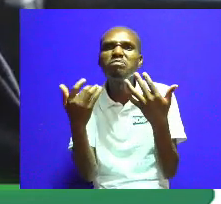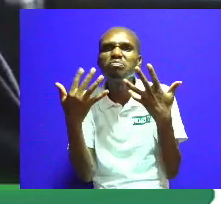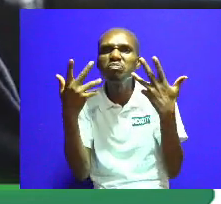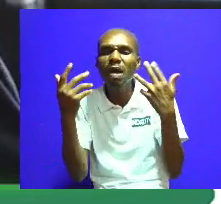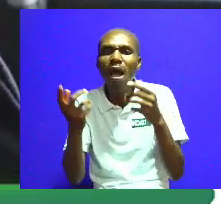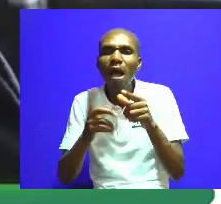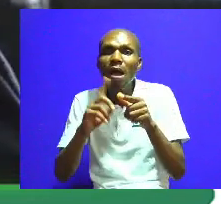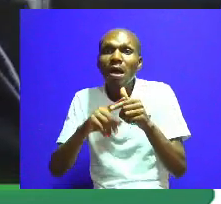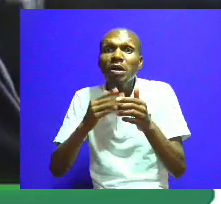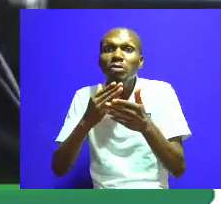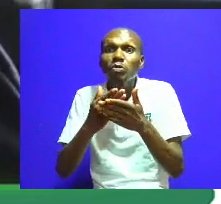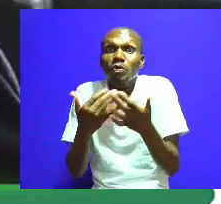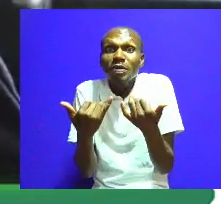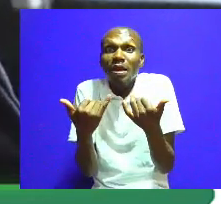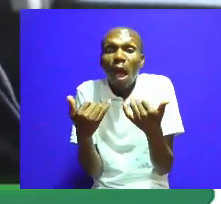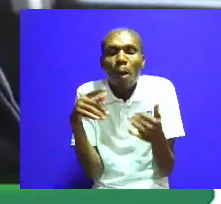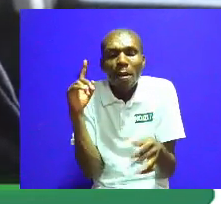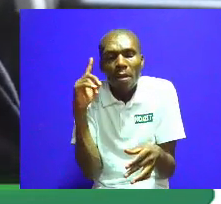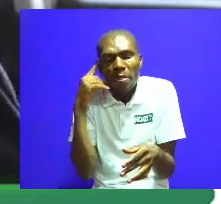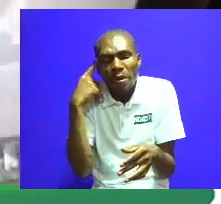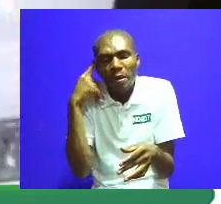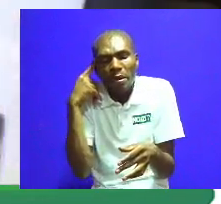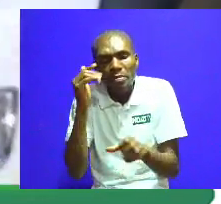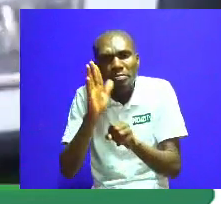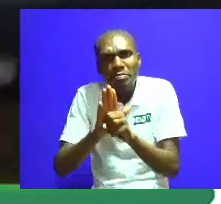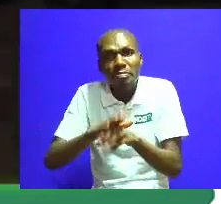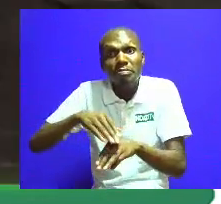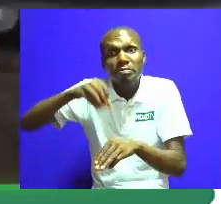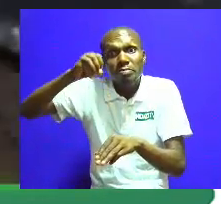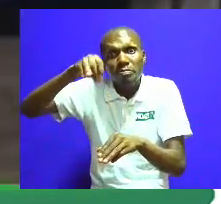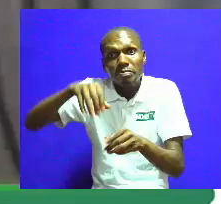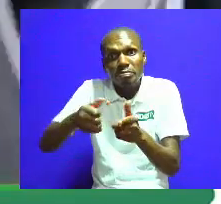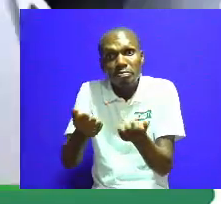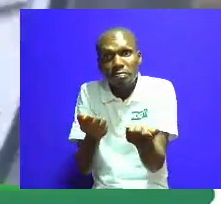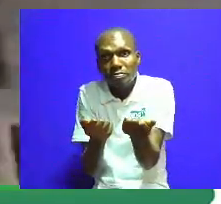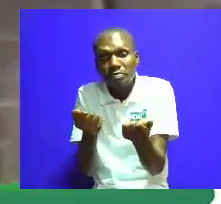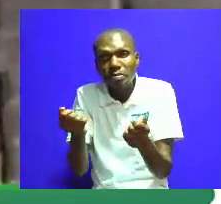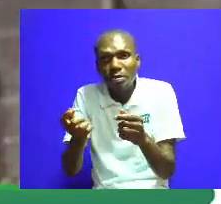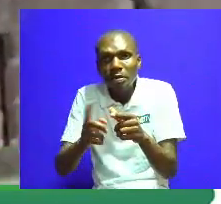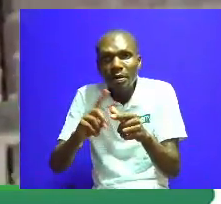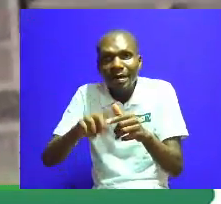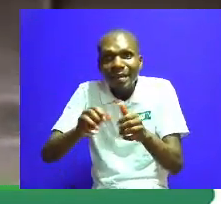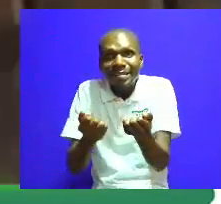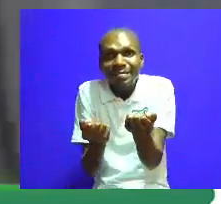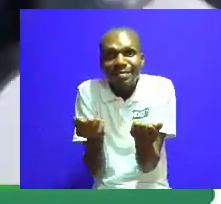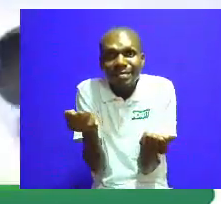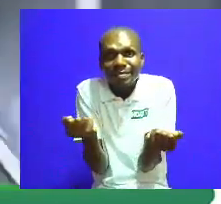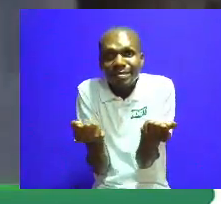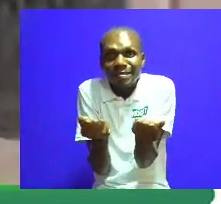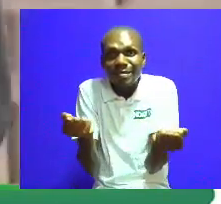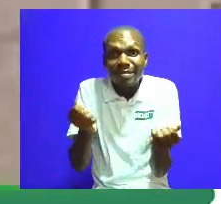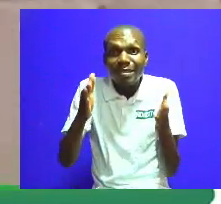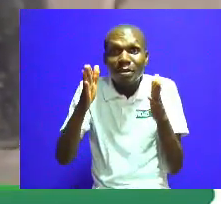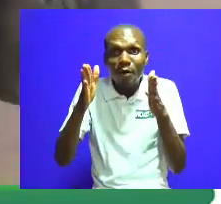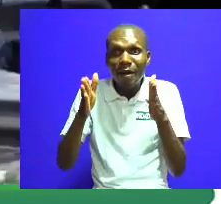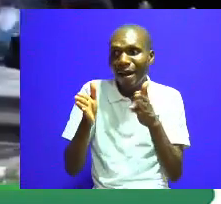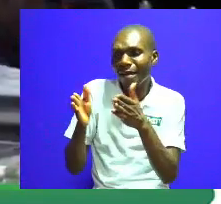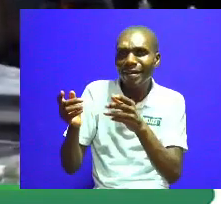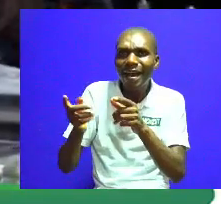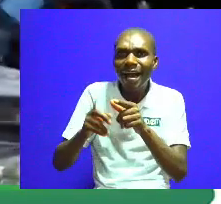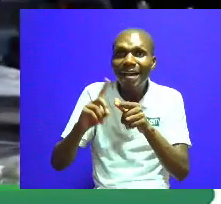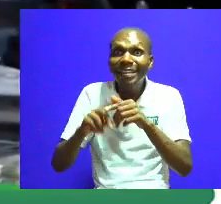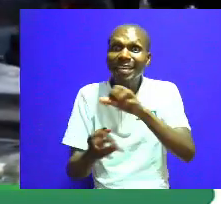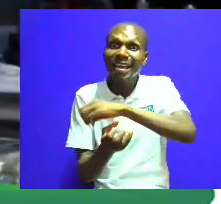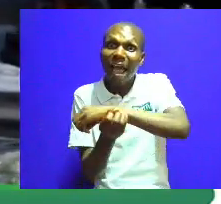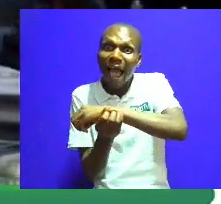reason, we thought we should come up with electric vehicles. Ensemo yomo ntereba wigali yu Steve Mwamba Moseti nato